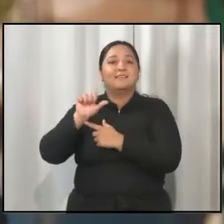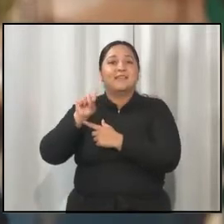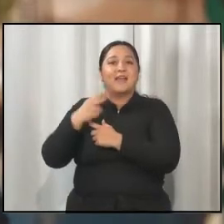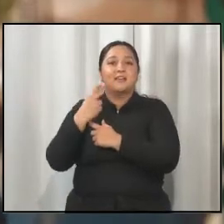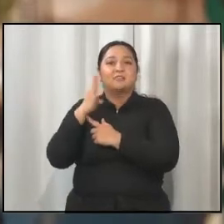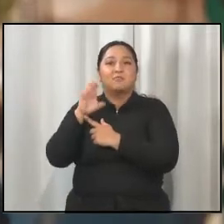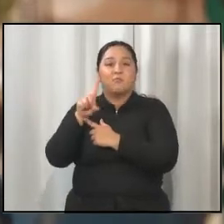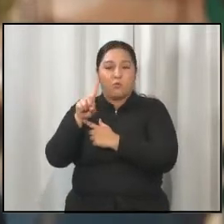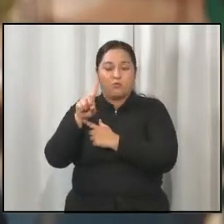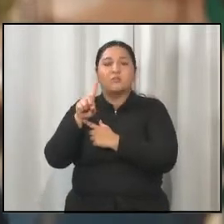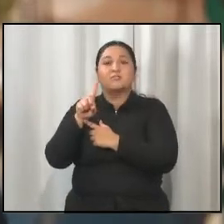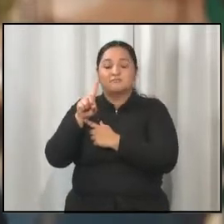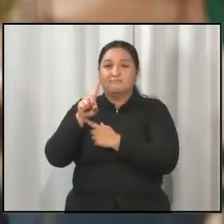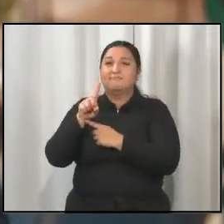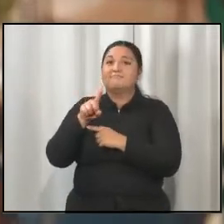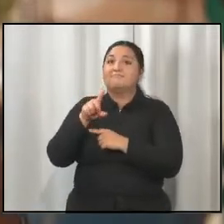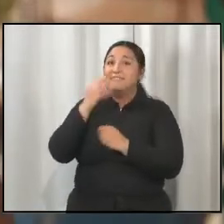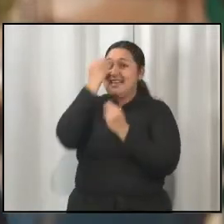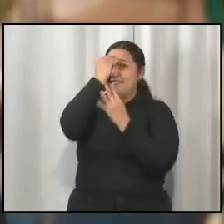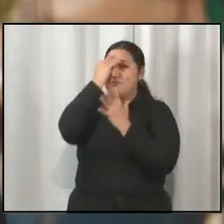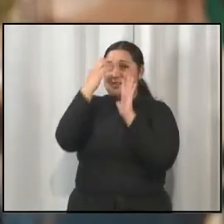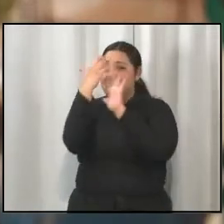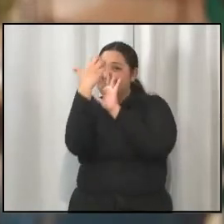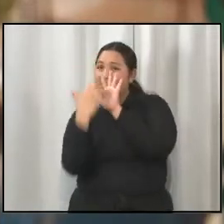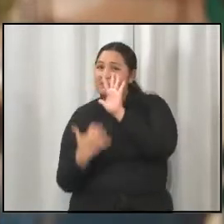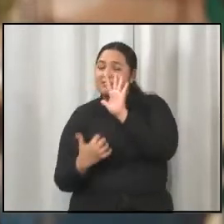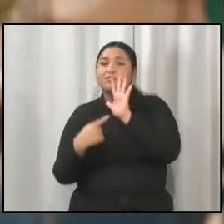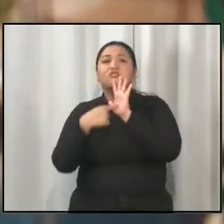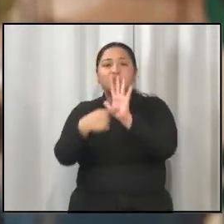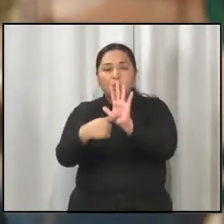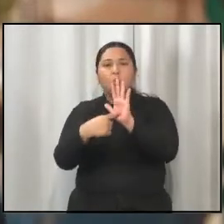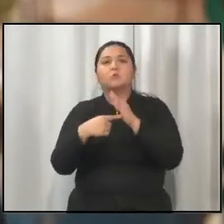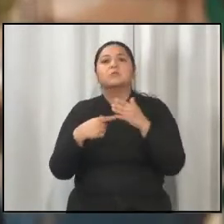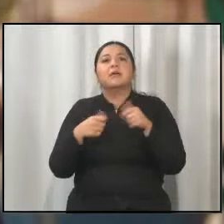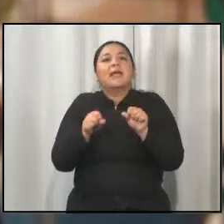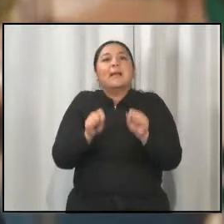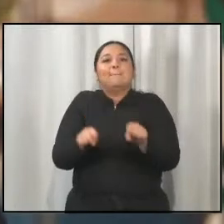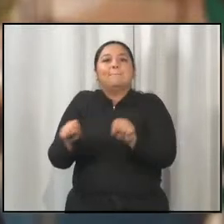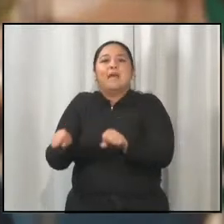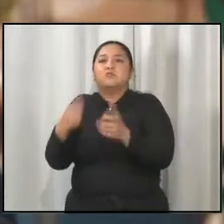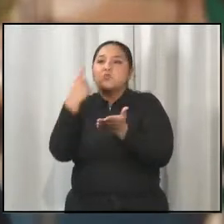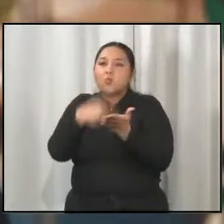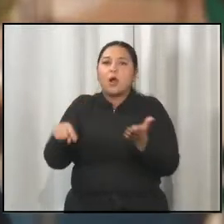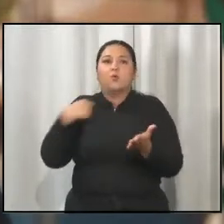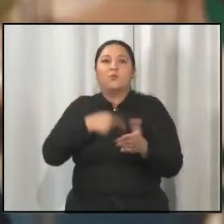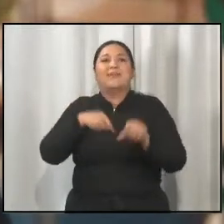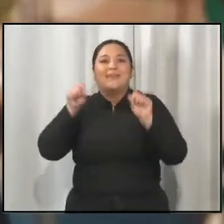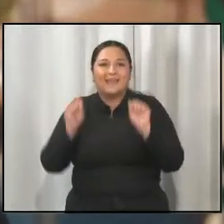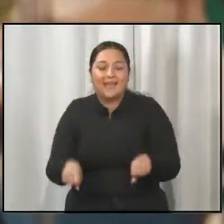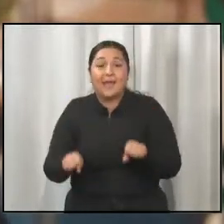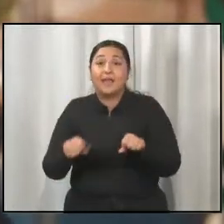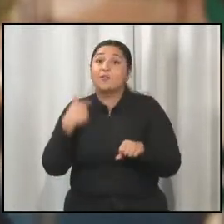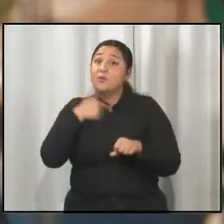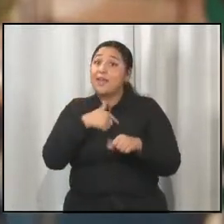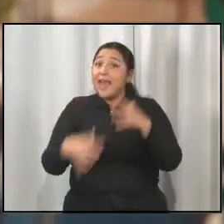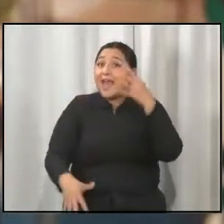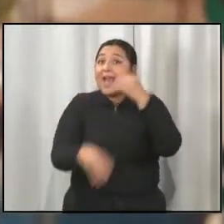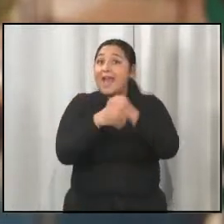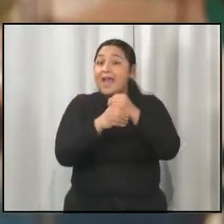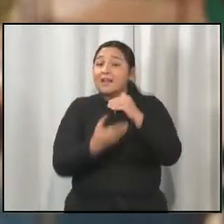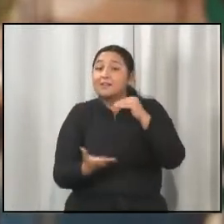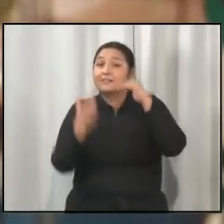data shows us this is really a story about capacity. So whenever we can deploy more capacity